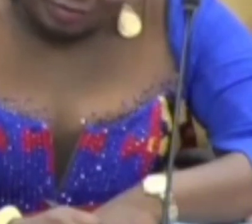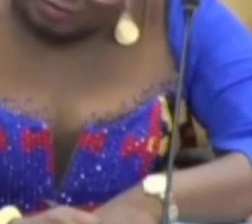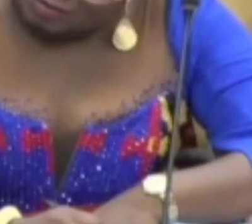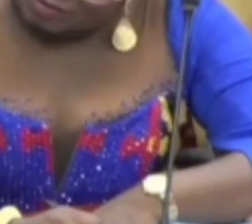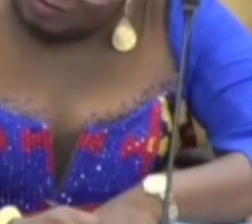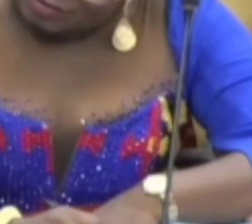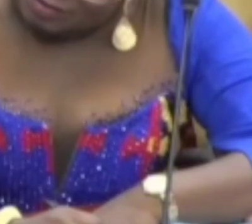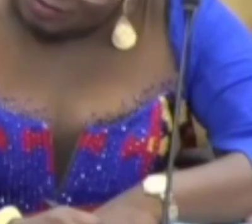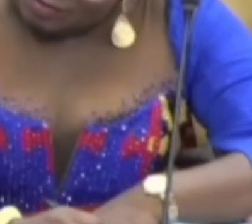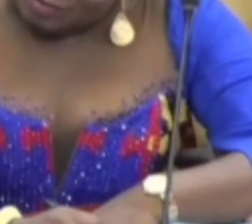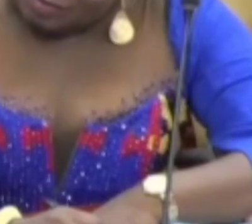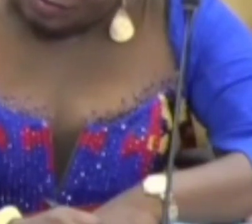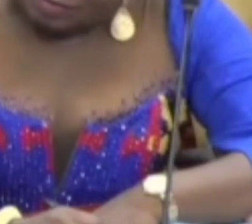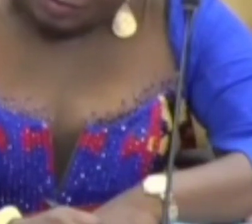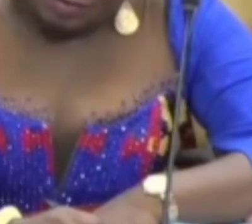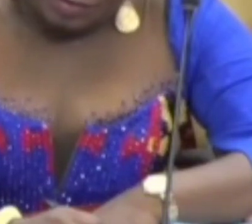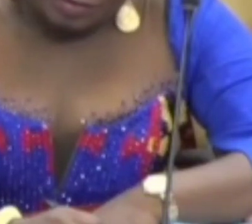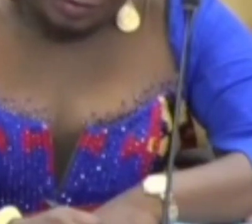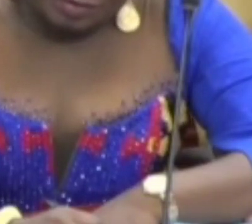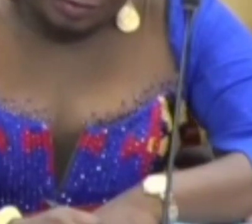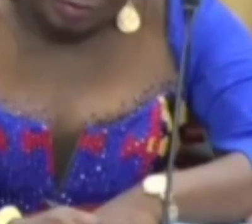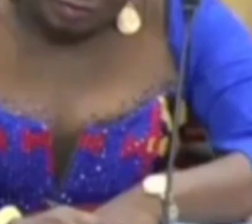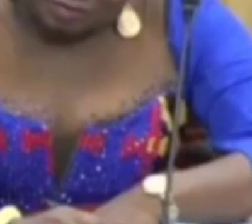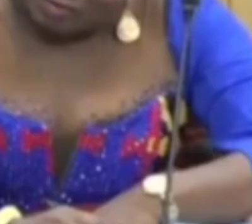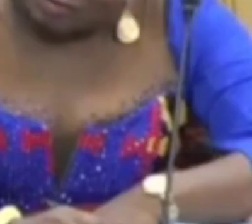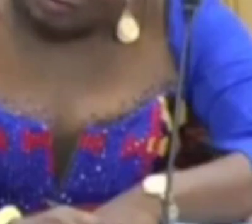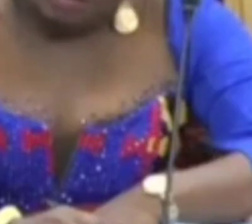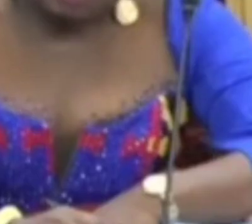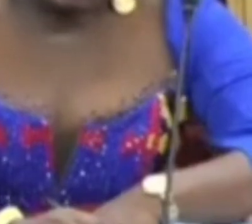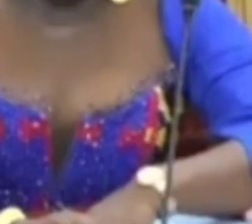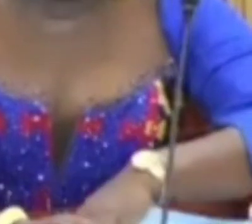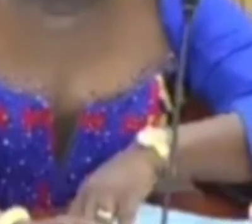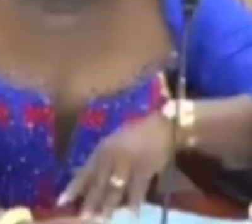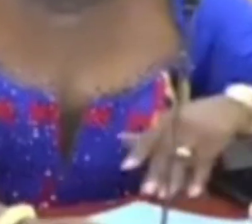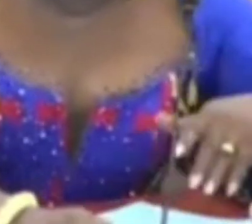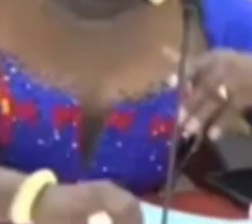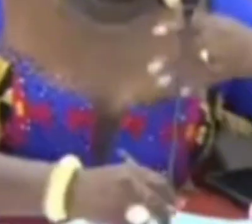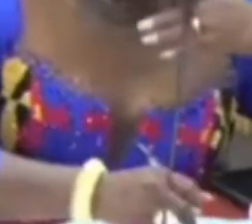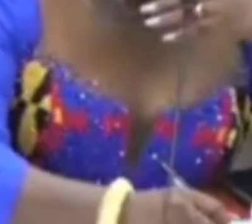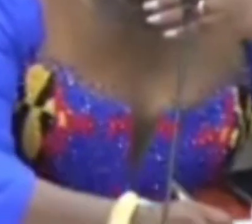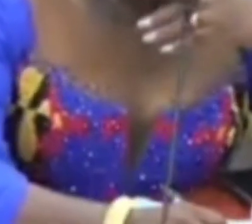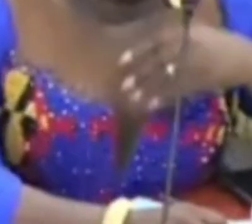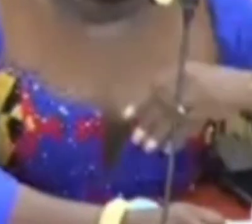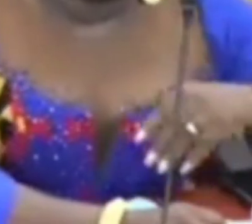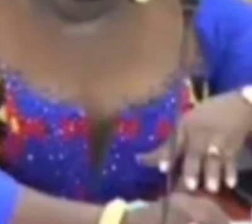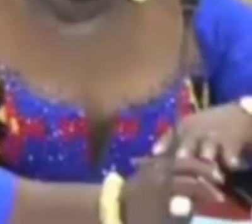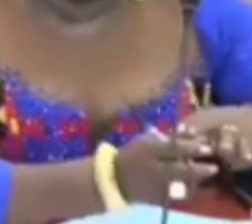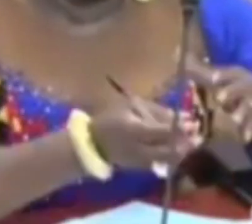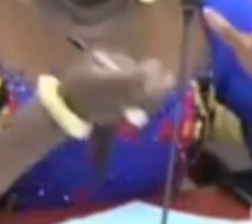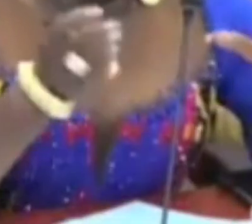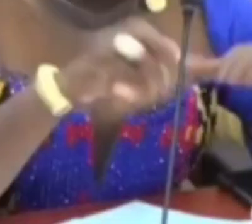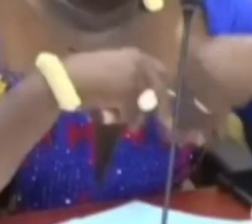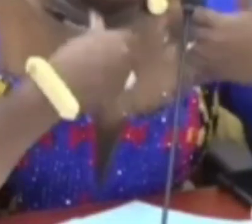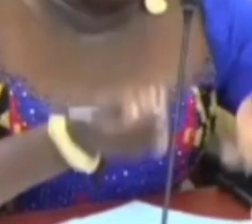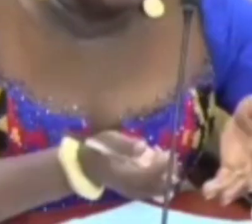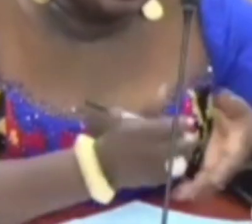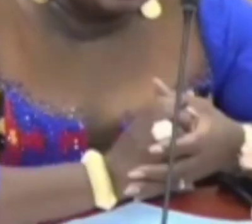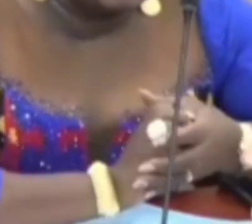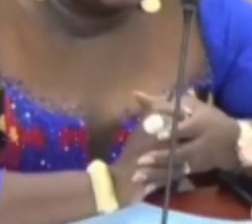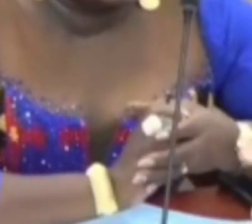where is it from? Situation where It must not be tolerated. that the Where from that executive letter? now directs